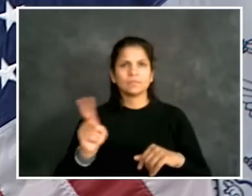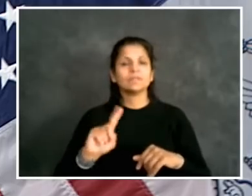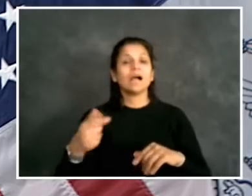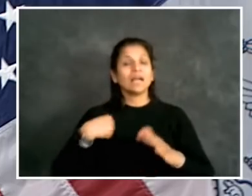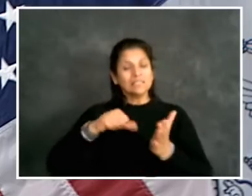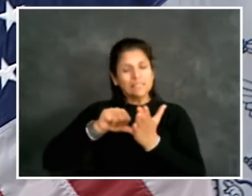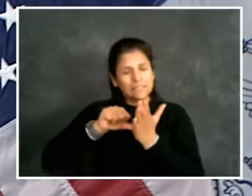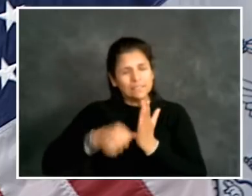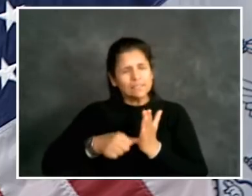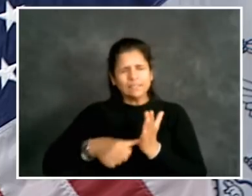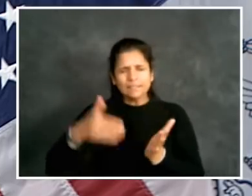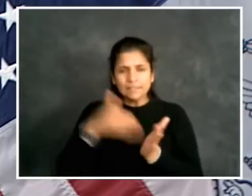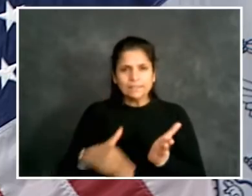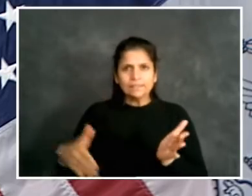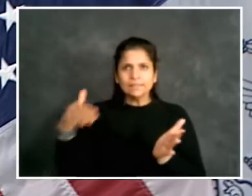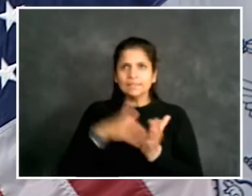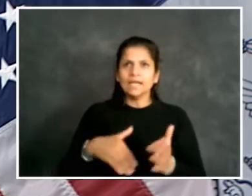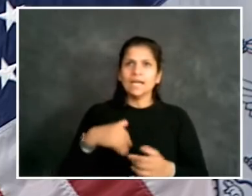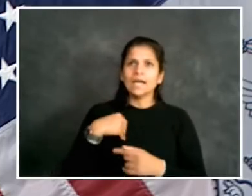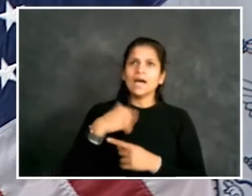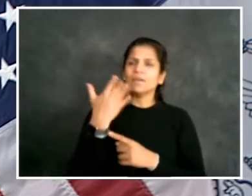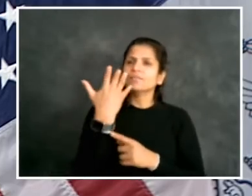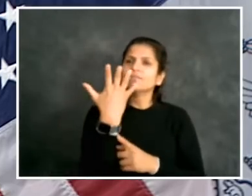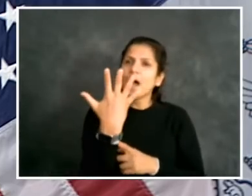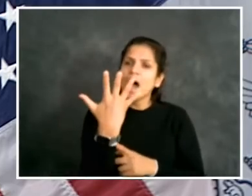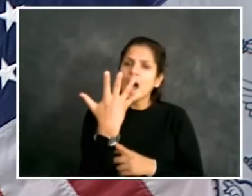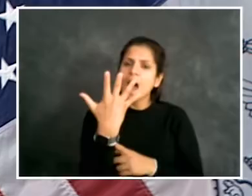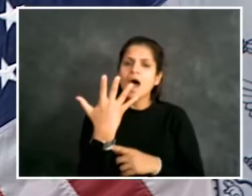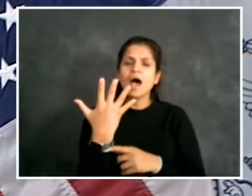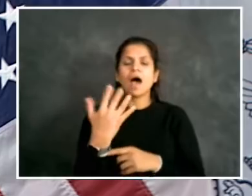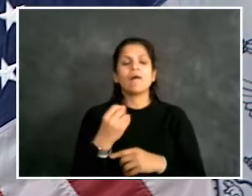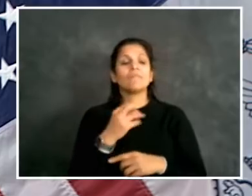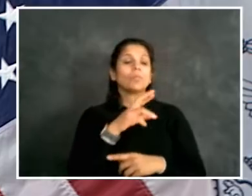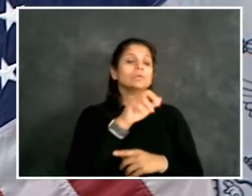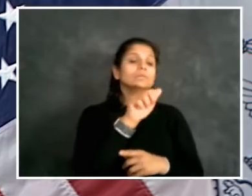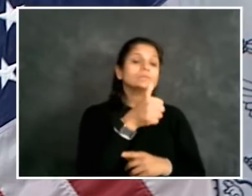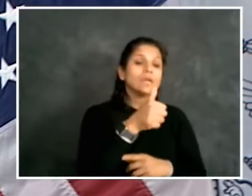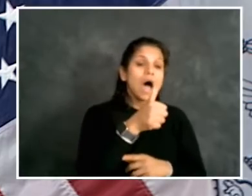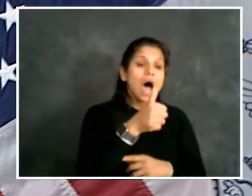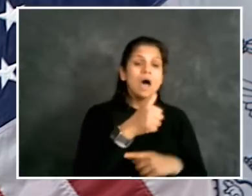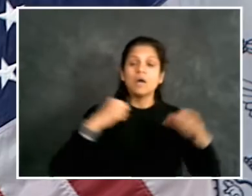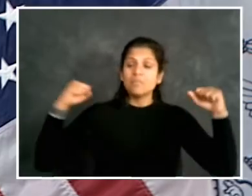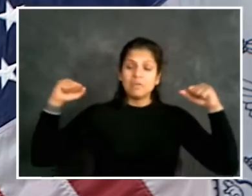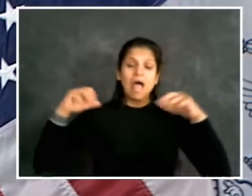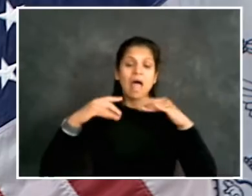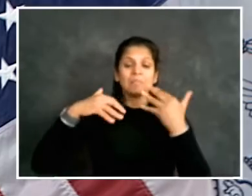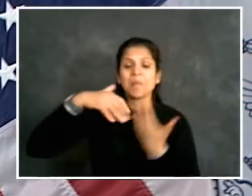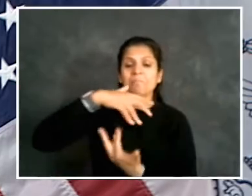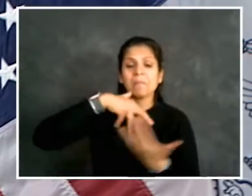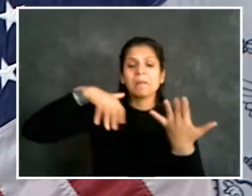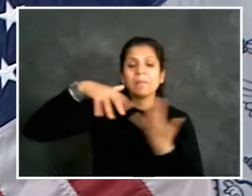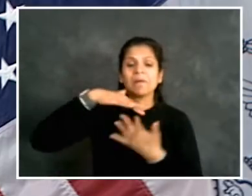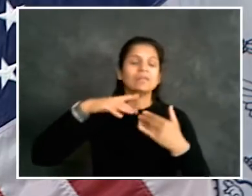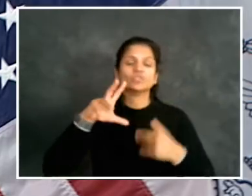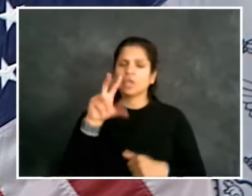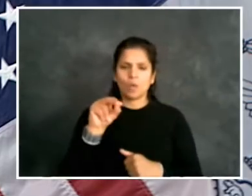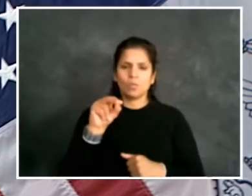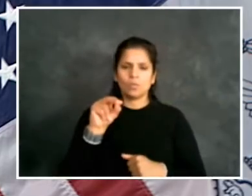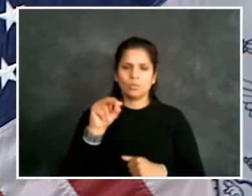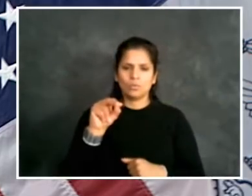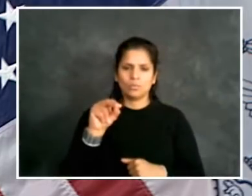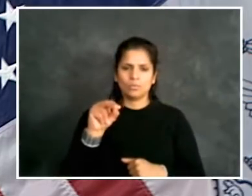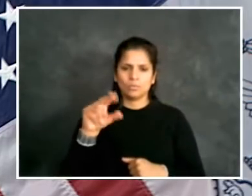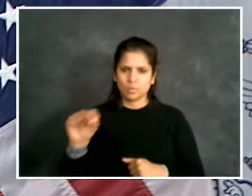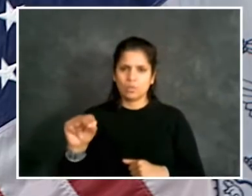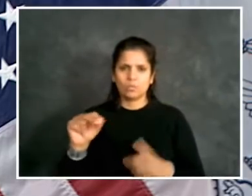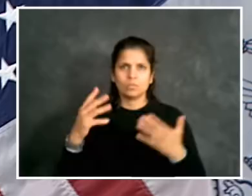get real. Anyone who thinks about planning a large gathering or facilitates a large gathering or participates in a large